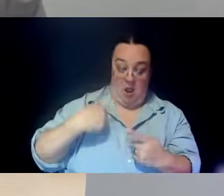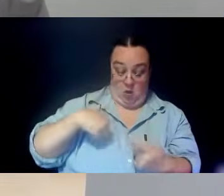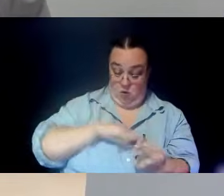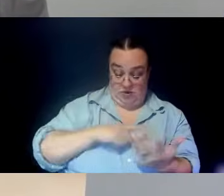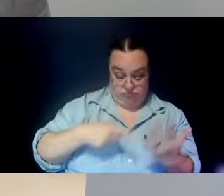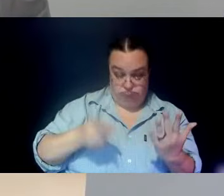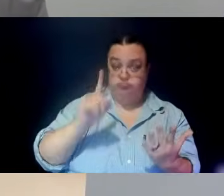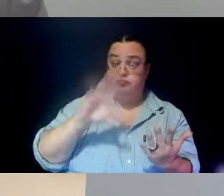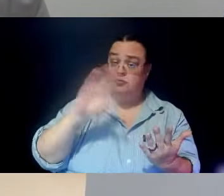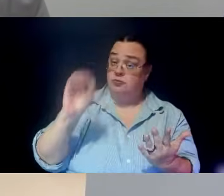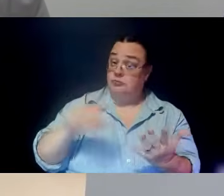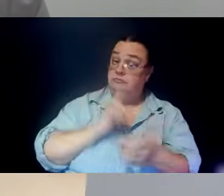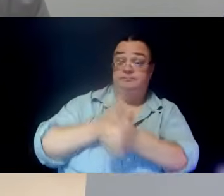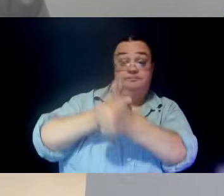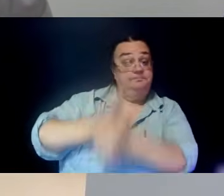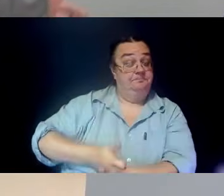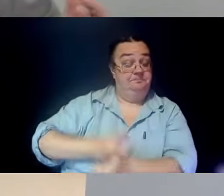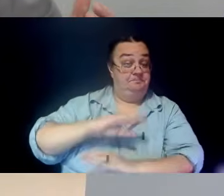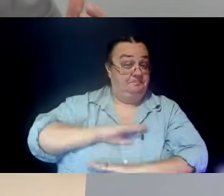So